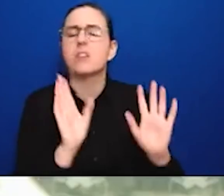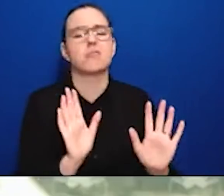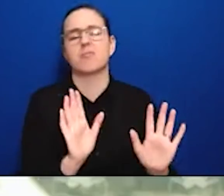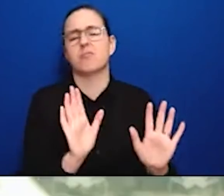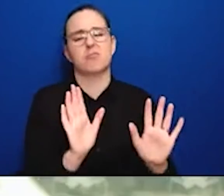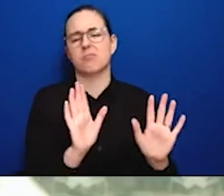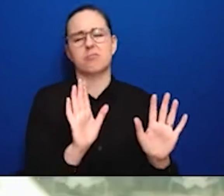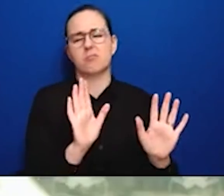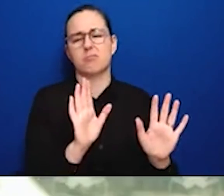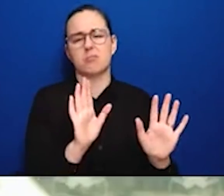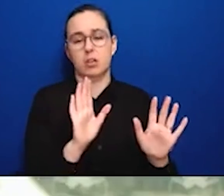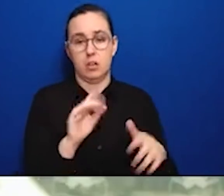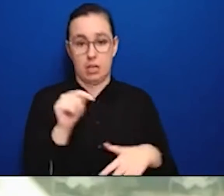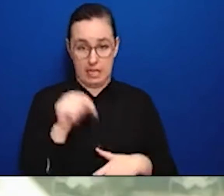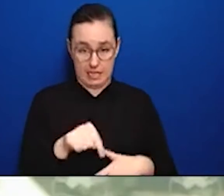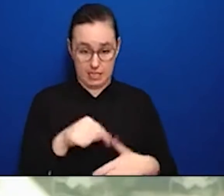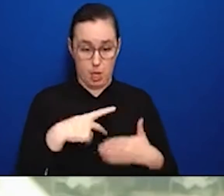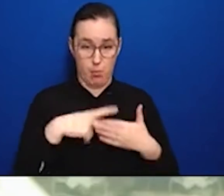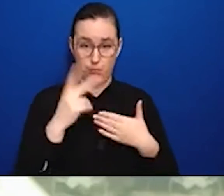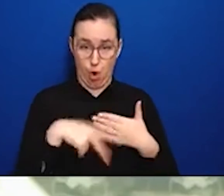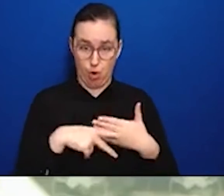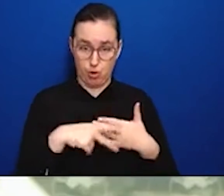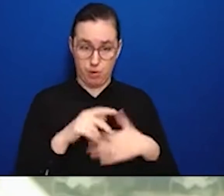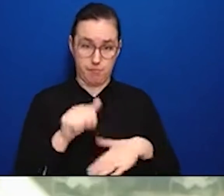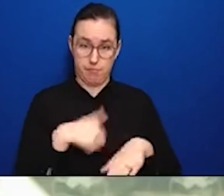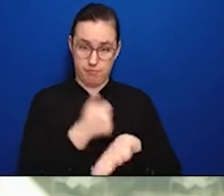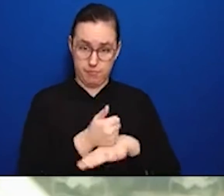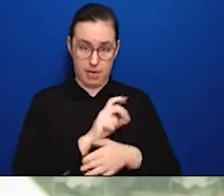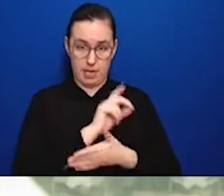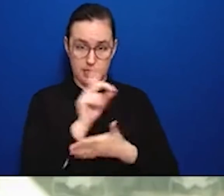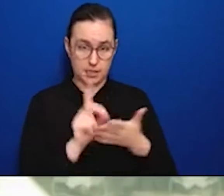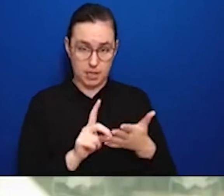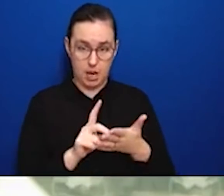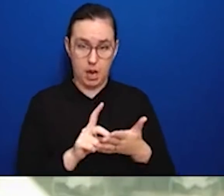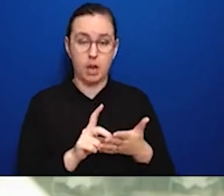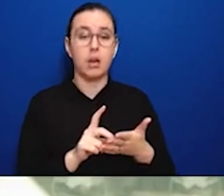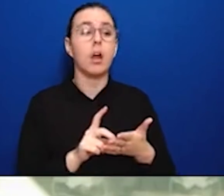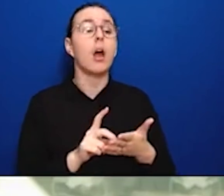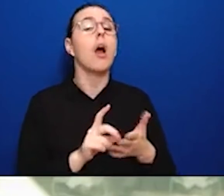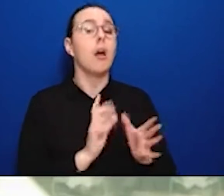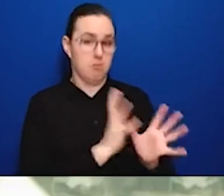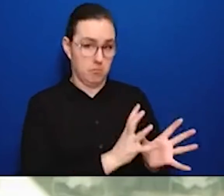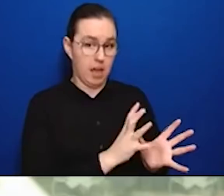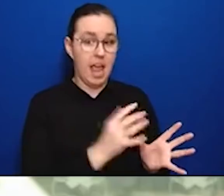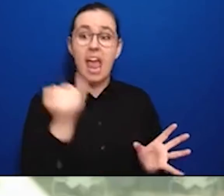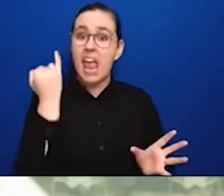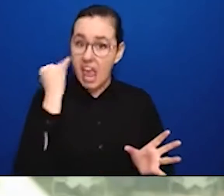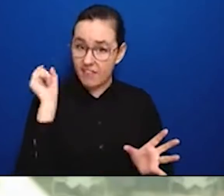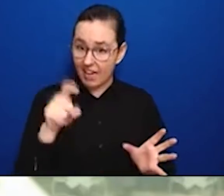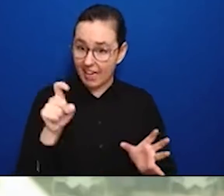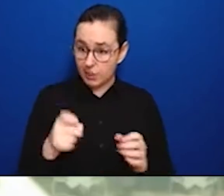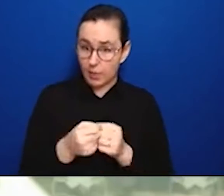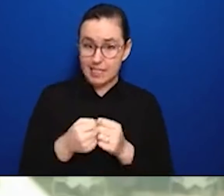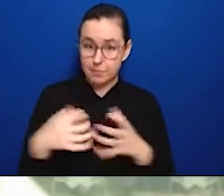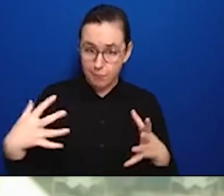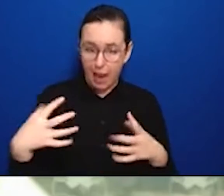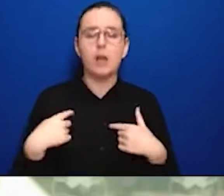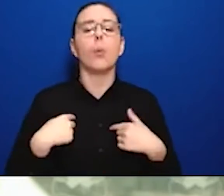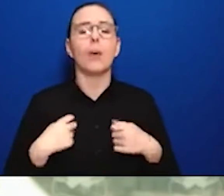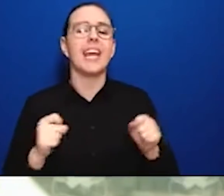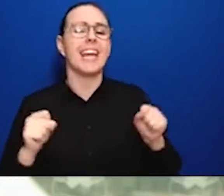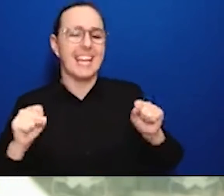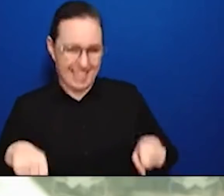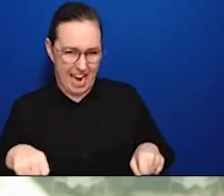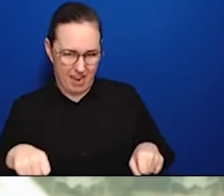way that it can be expanded if it needs to be. And so that's one of the benefits of kind of building a